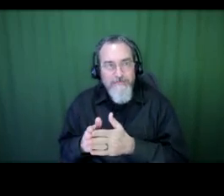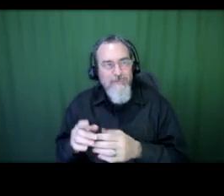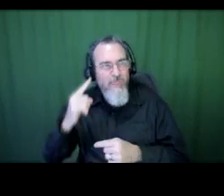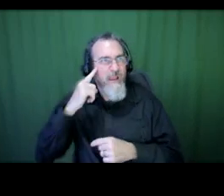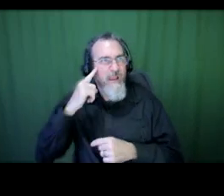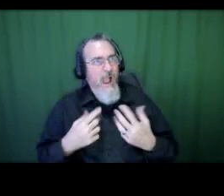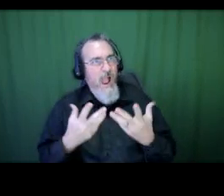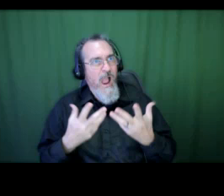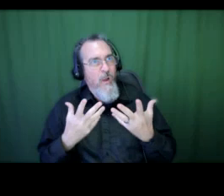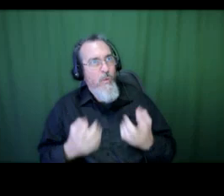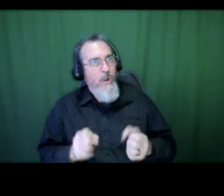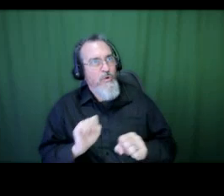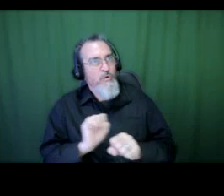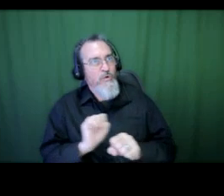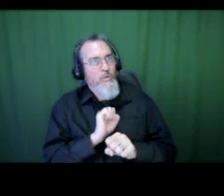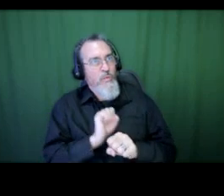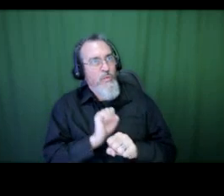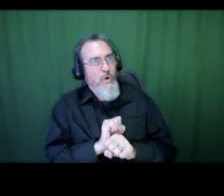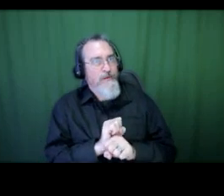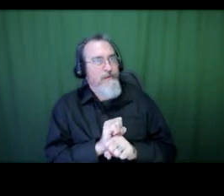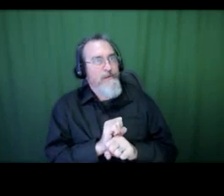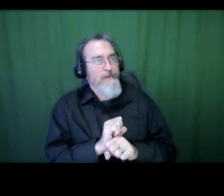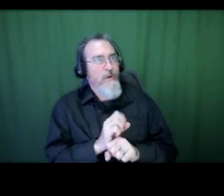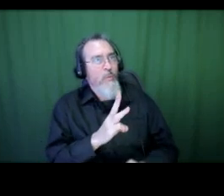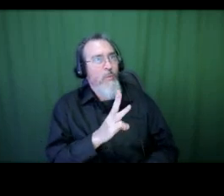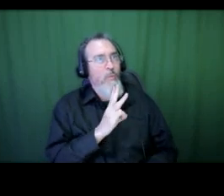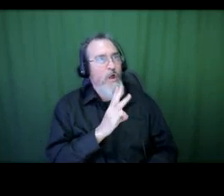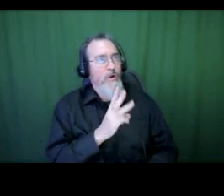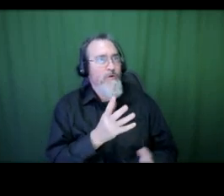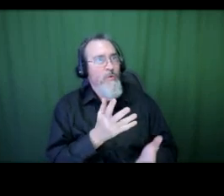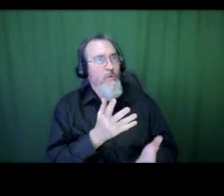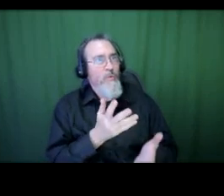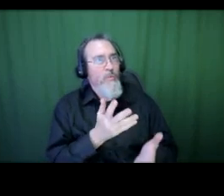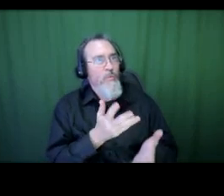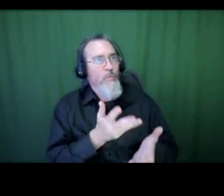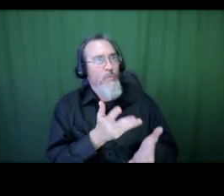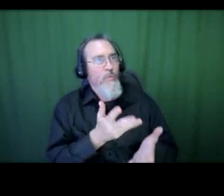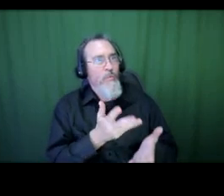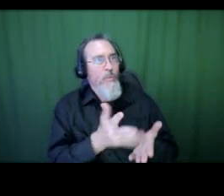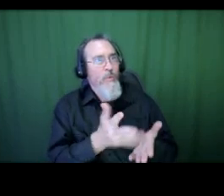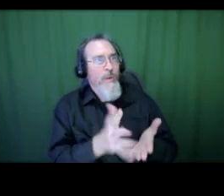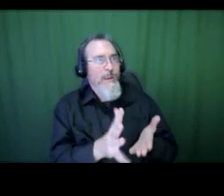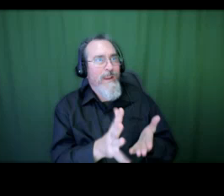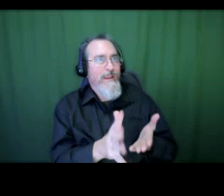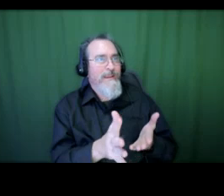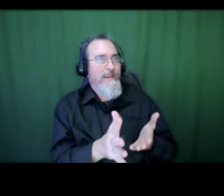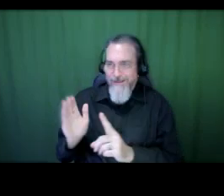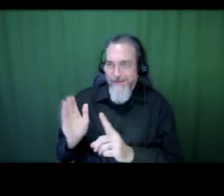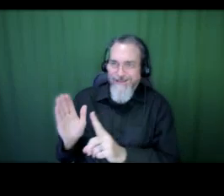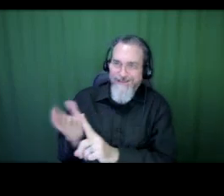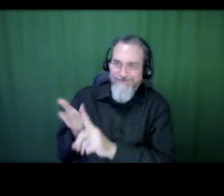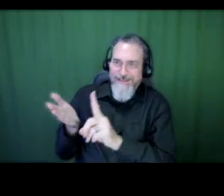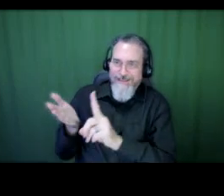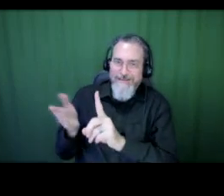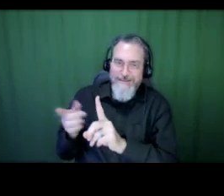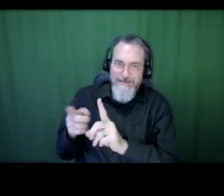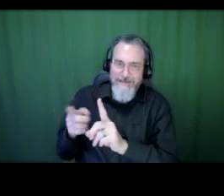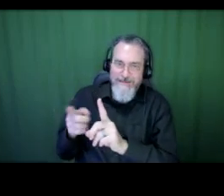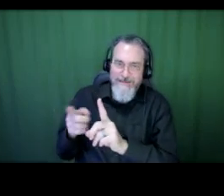resilient job. I want to work in water. I want to work in solar. And so we're going to have to do a lot of marketing. So next slide.